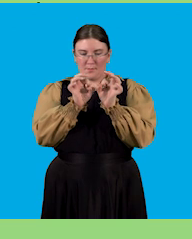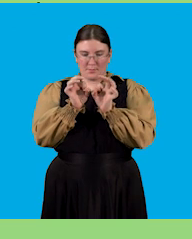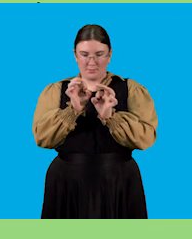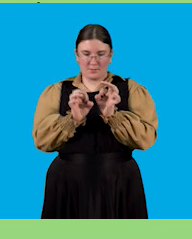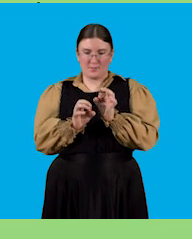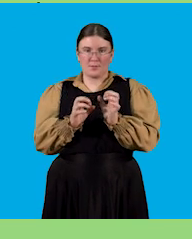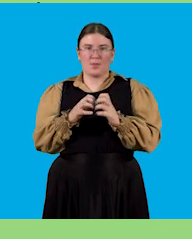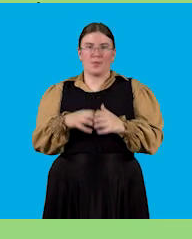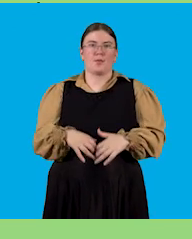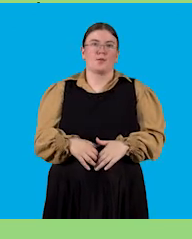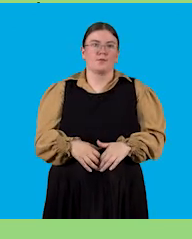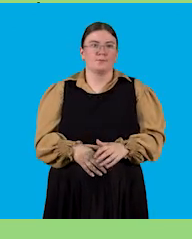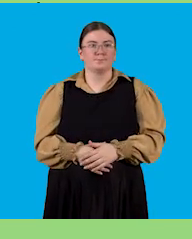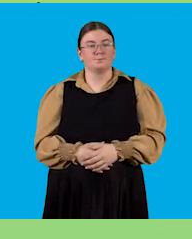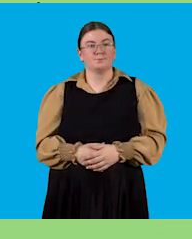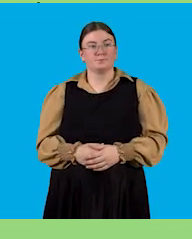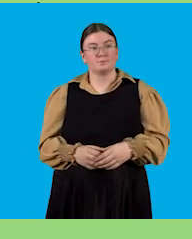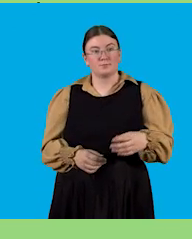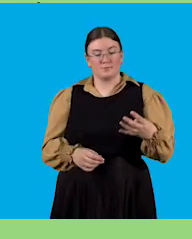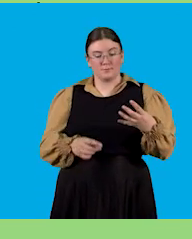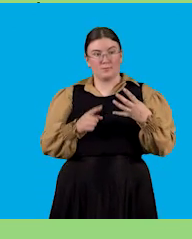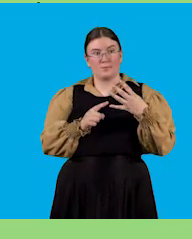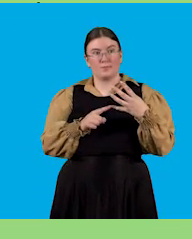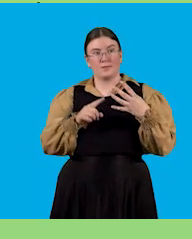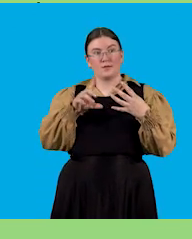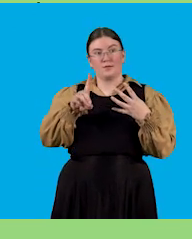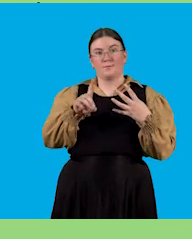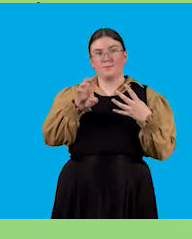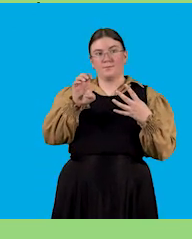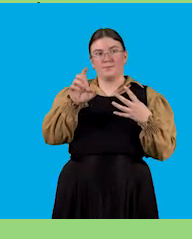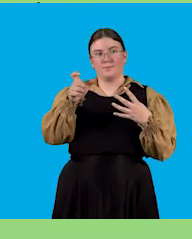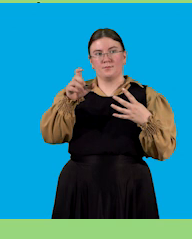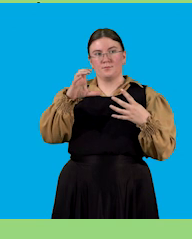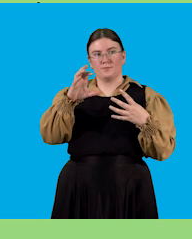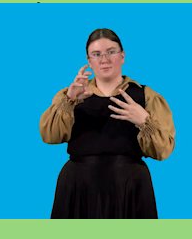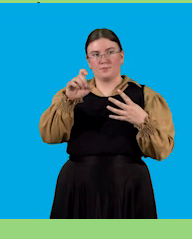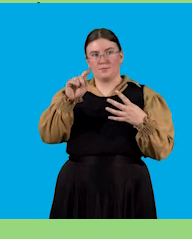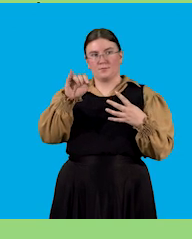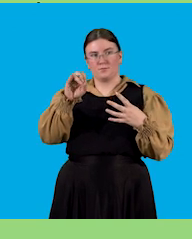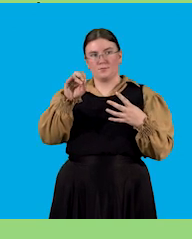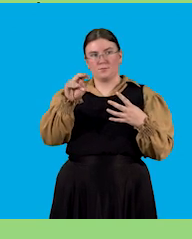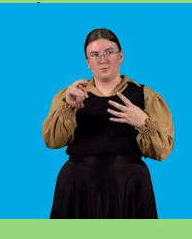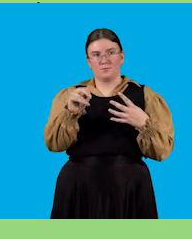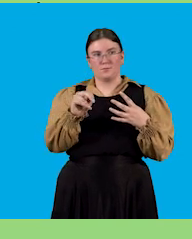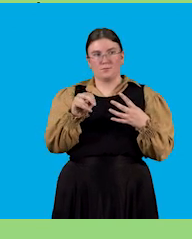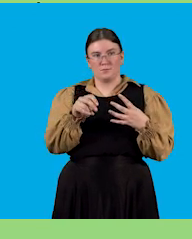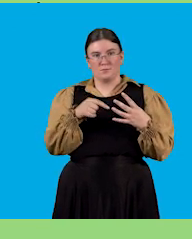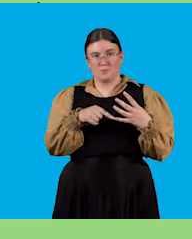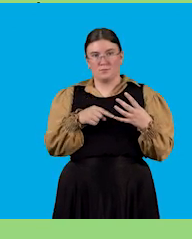Then we have D, excretion. This statement says excretion is the